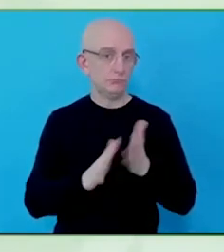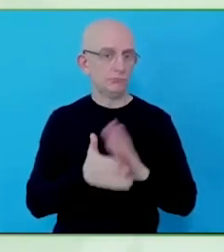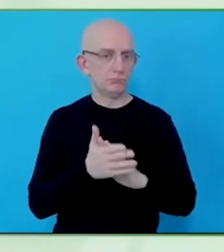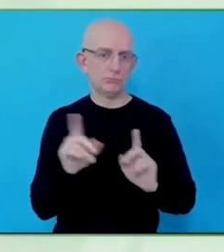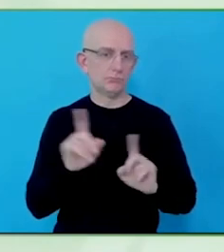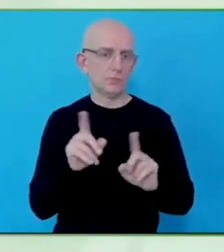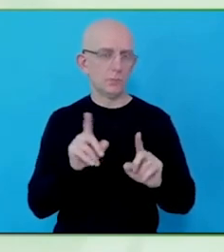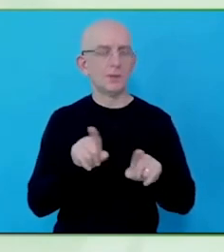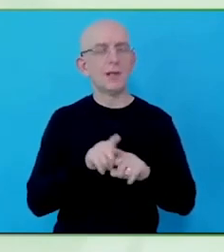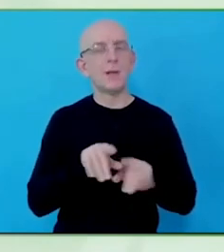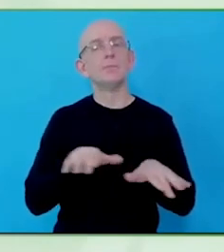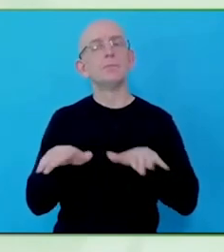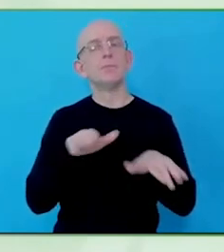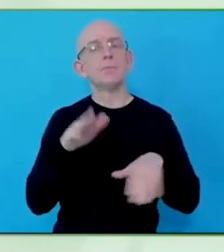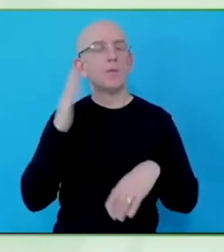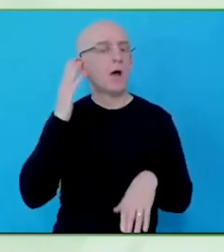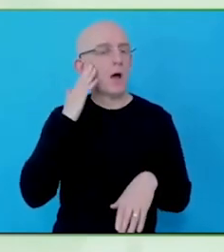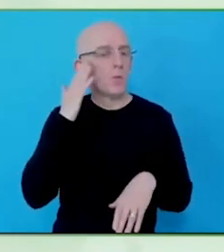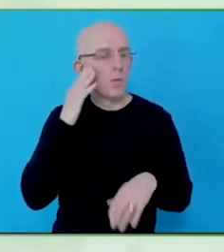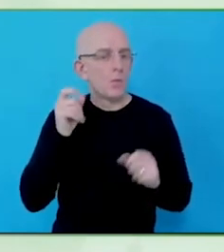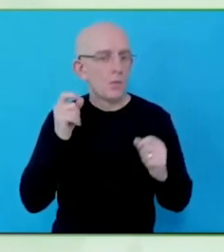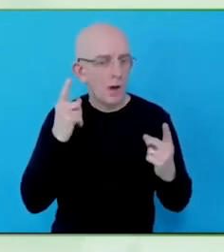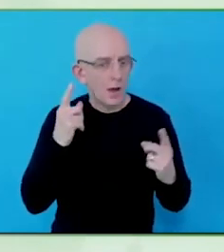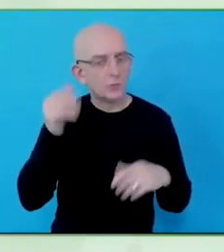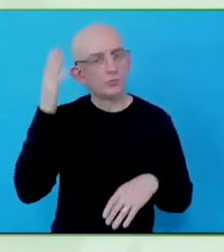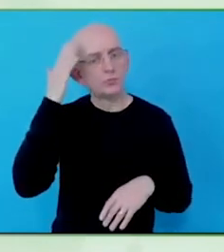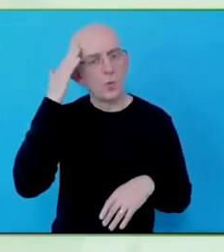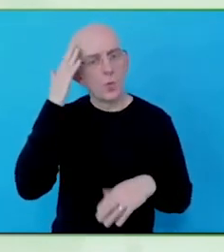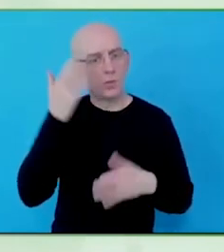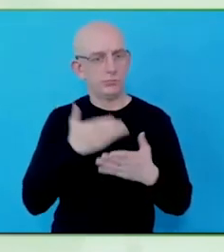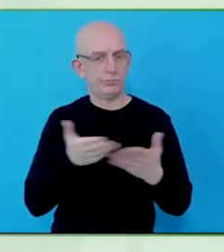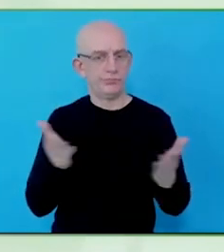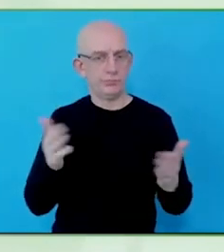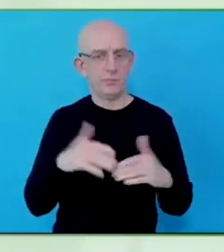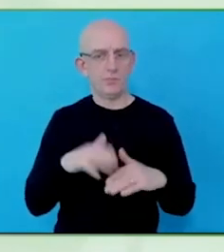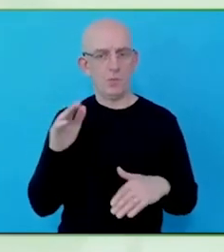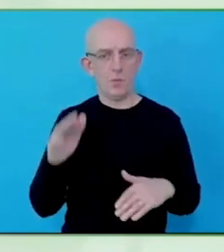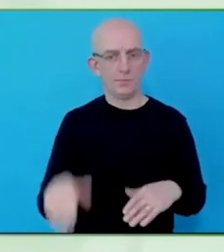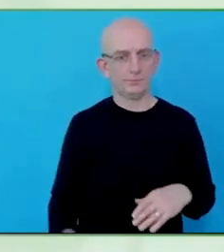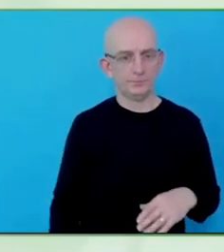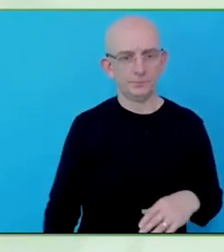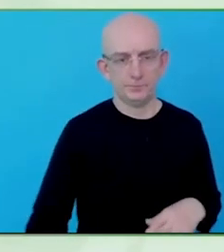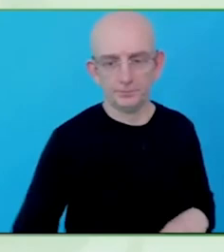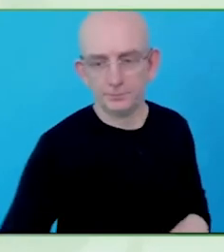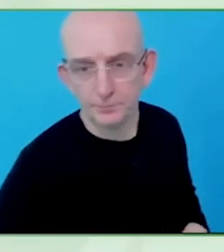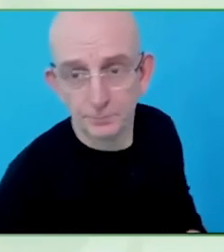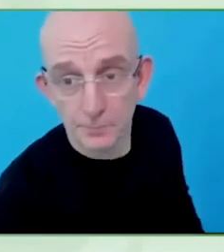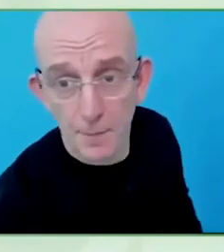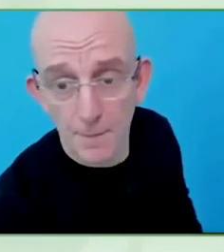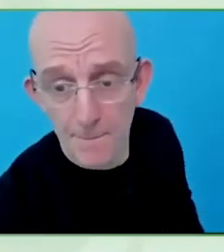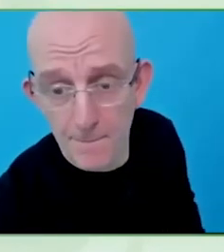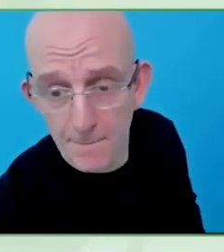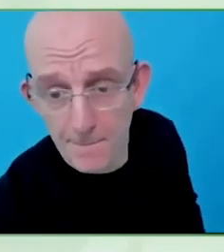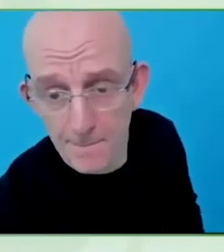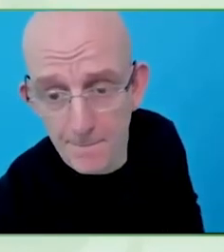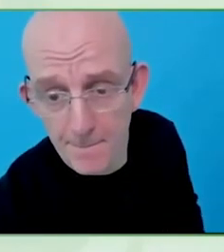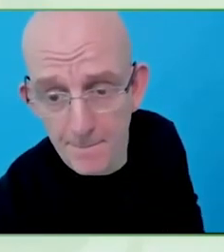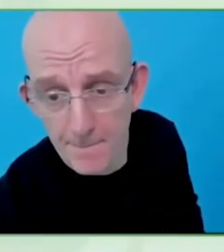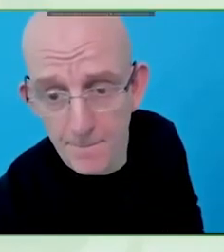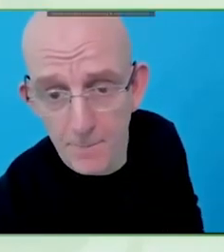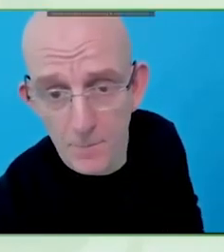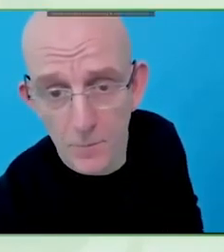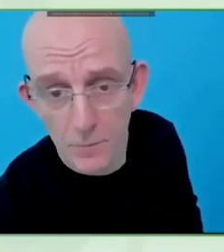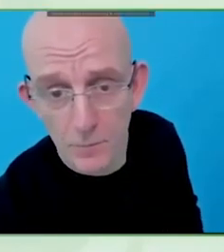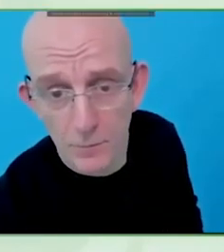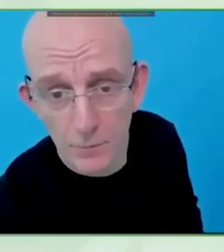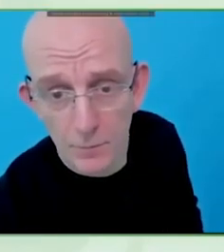interesting discussions. Sabine, you mentioned before the European Accessibility Act. So it's a big sword hanging